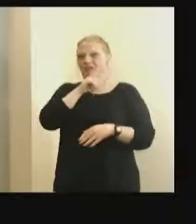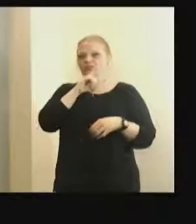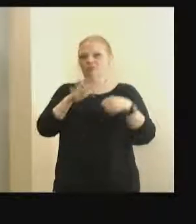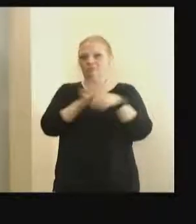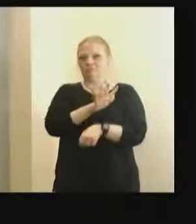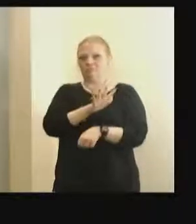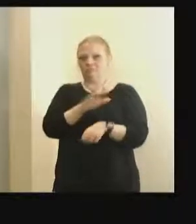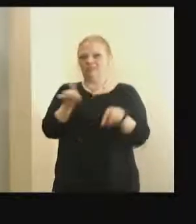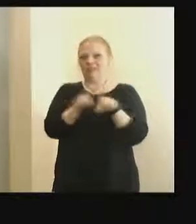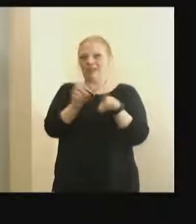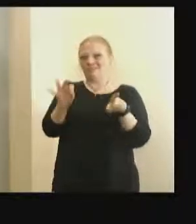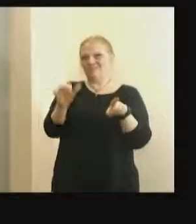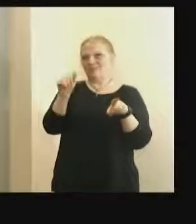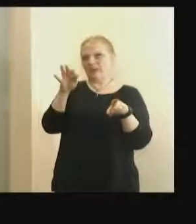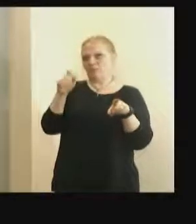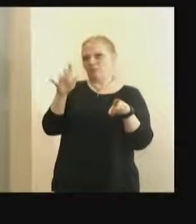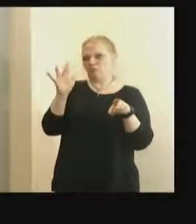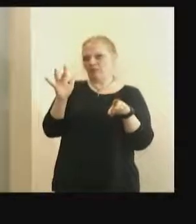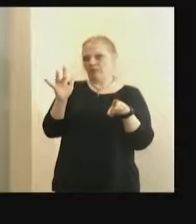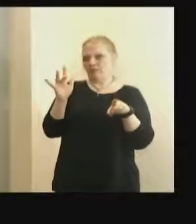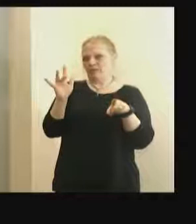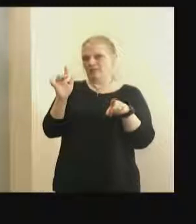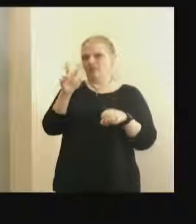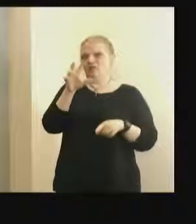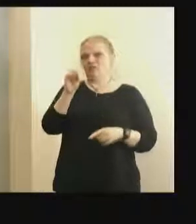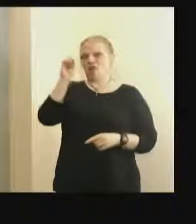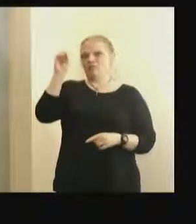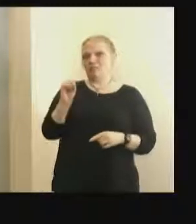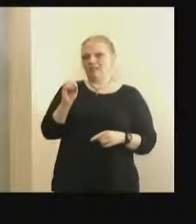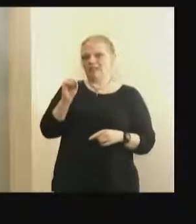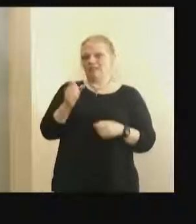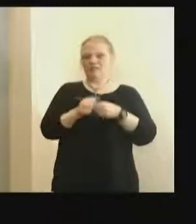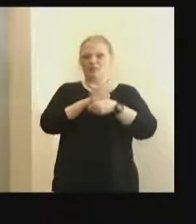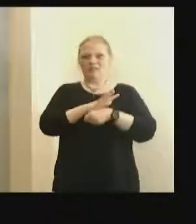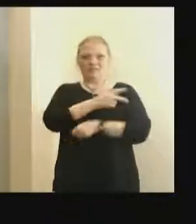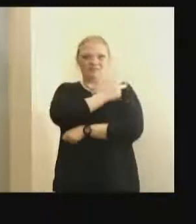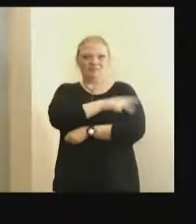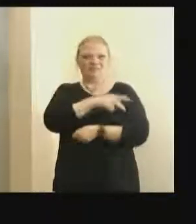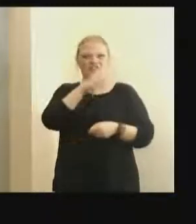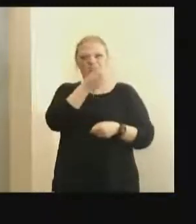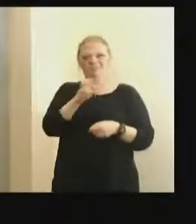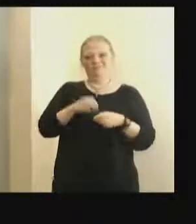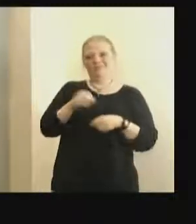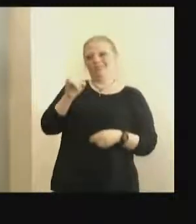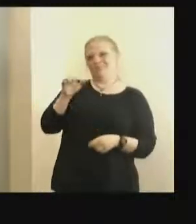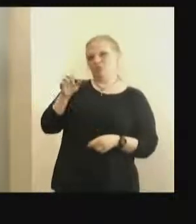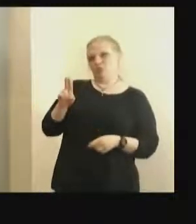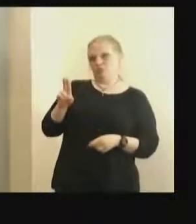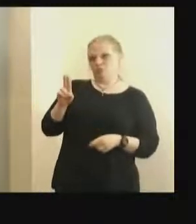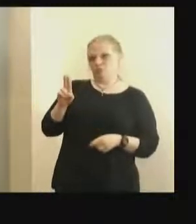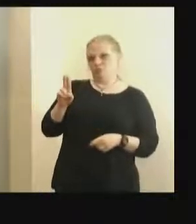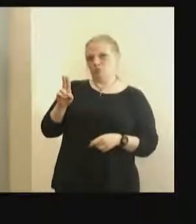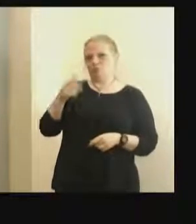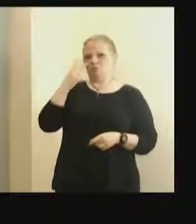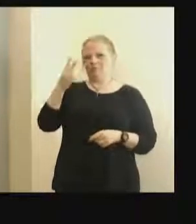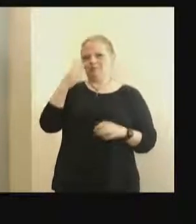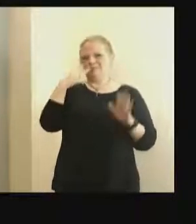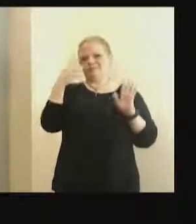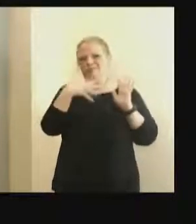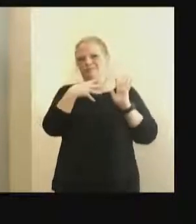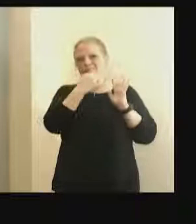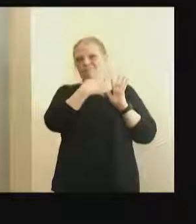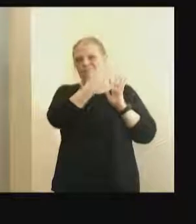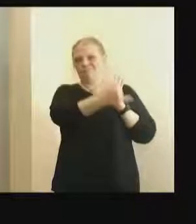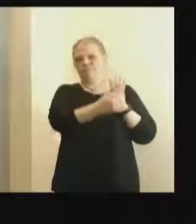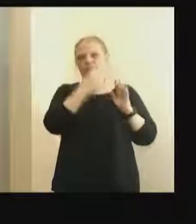as of the 25th. 30% of the COVID-19 patients are in the ICU. And you'll see that while the hospitalization